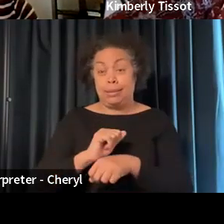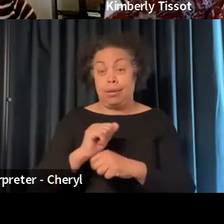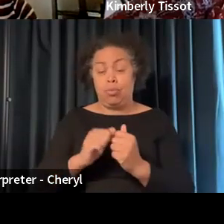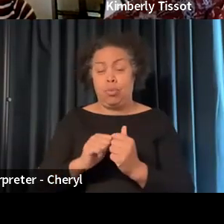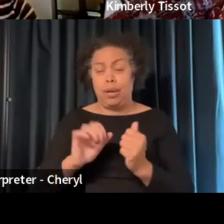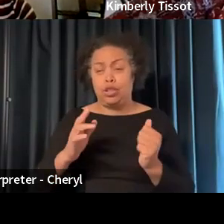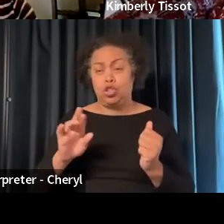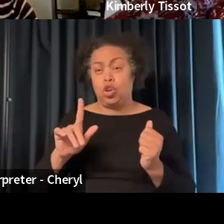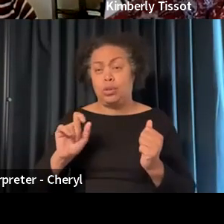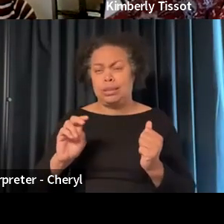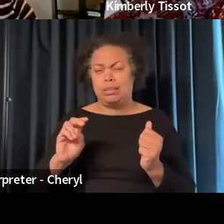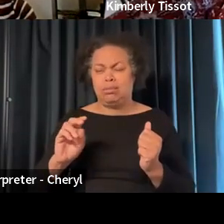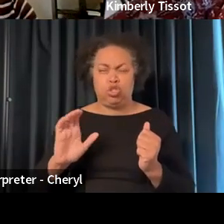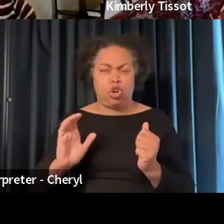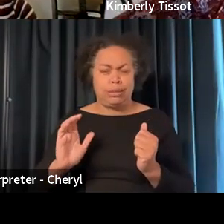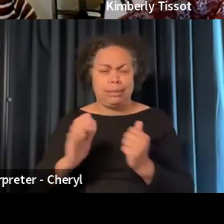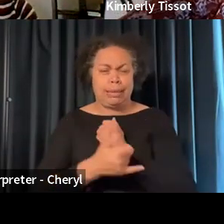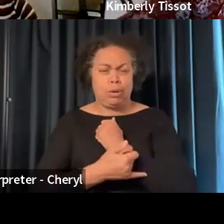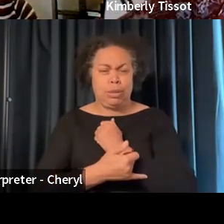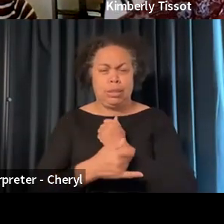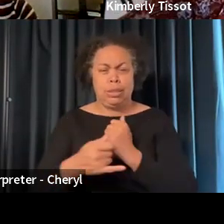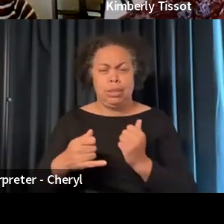County Sheriff's Office.